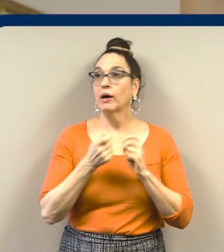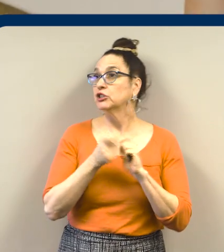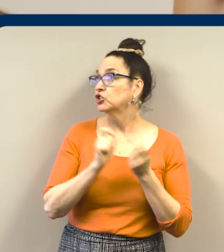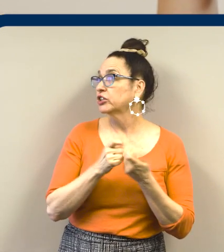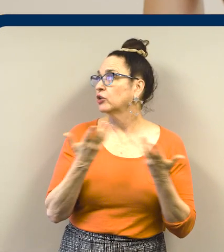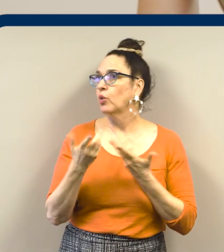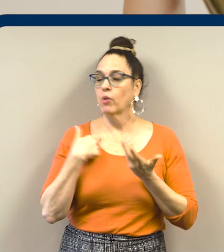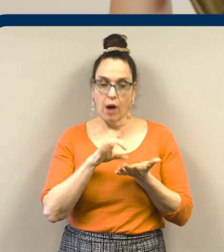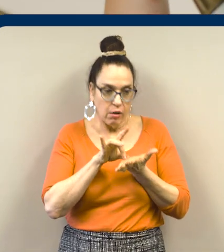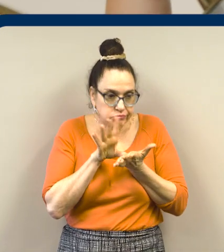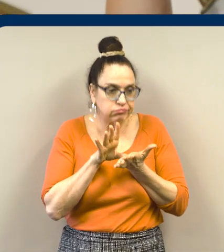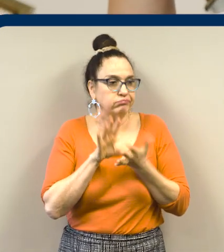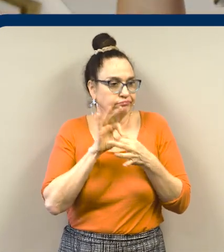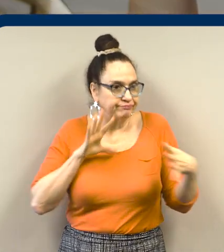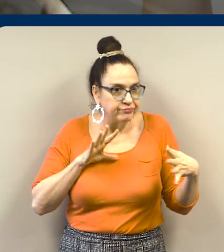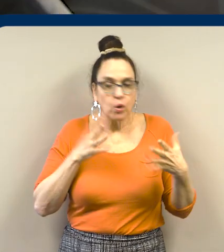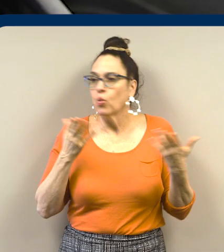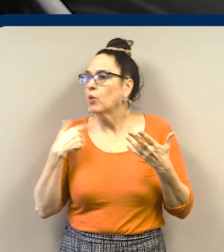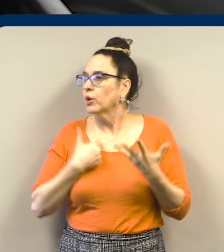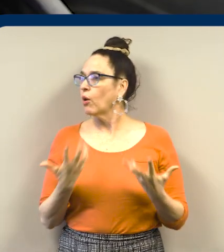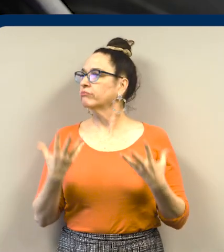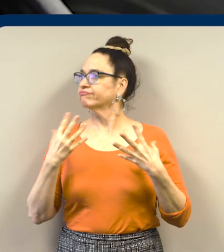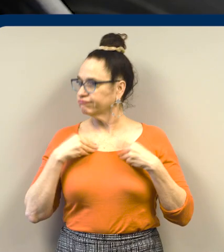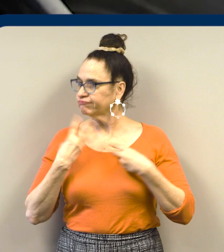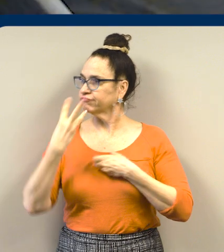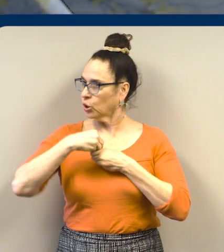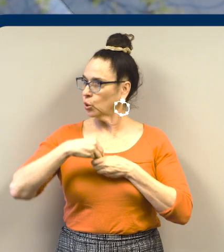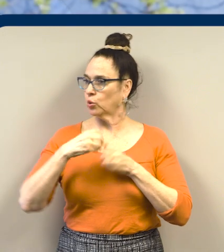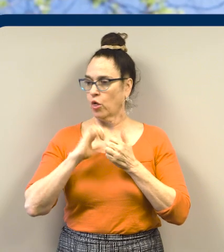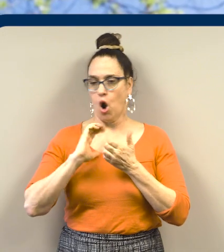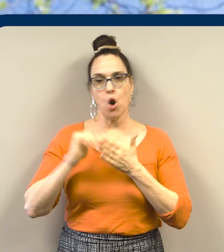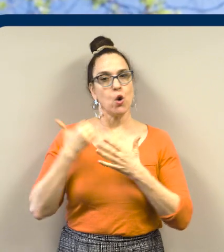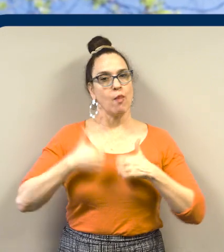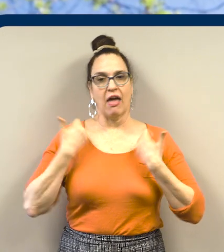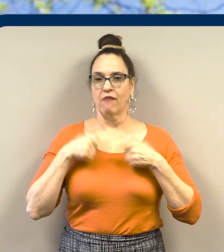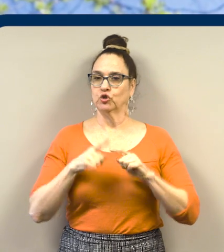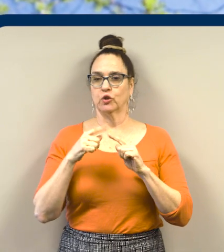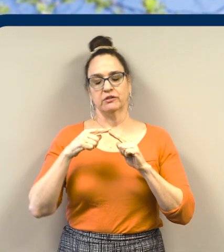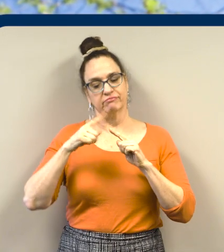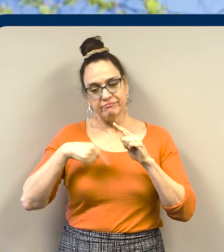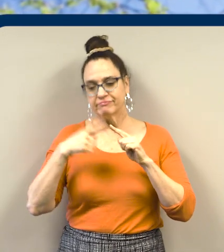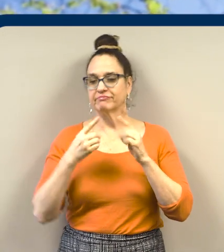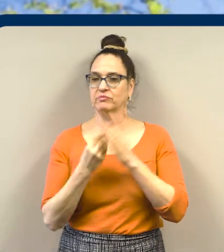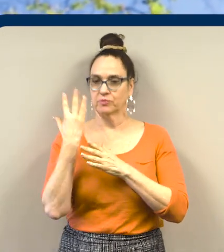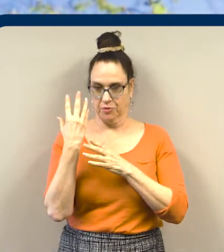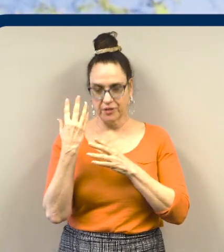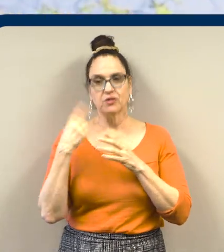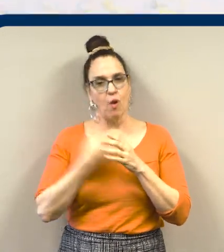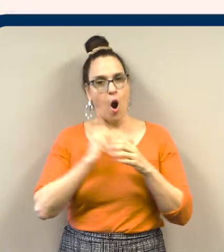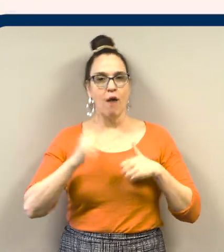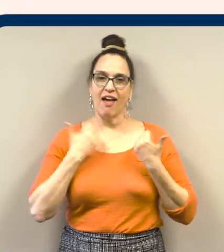this spring, what we want to change, what we want to let go of and embrace so that our lives can